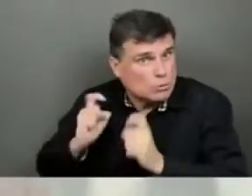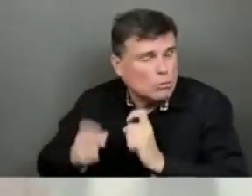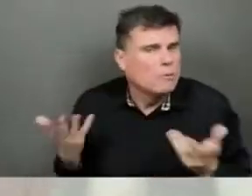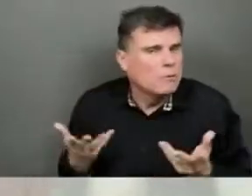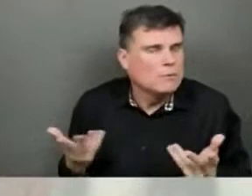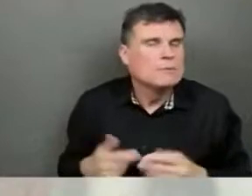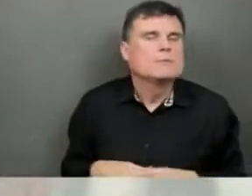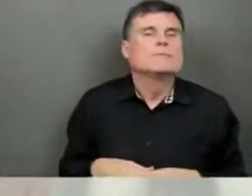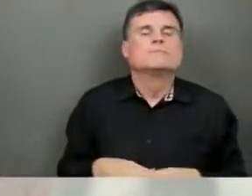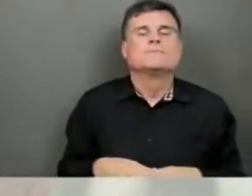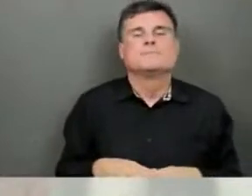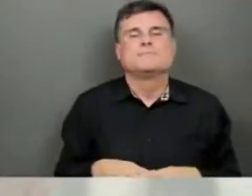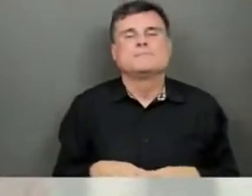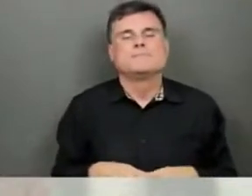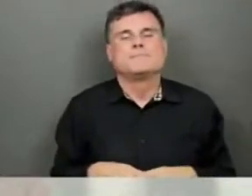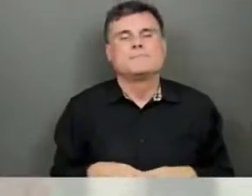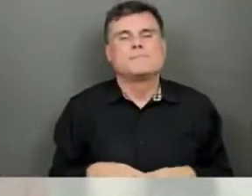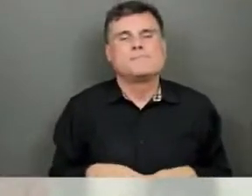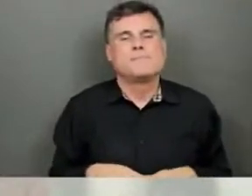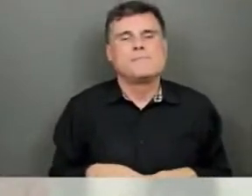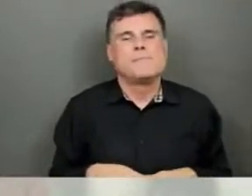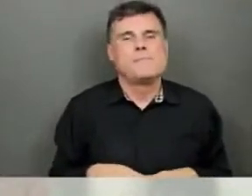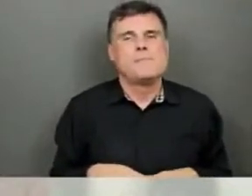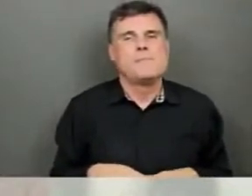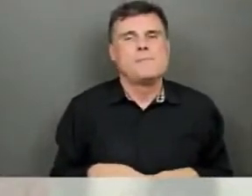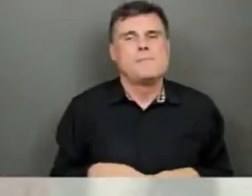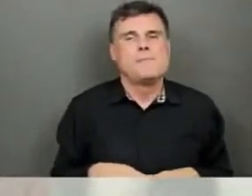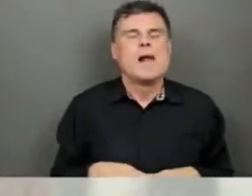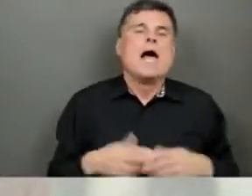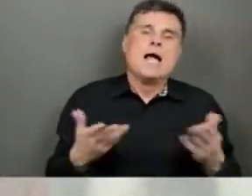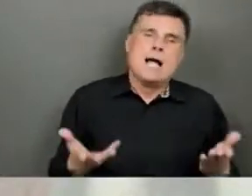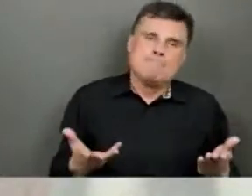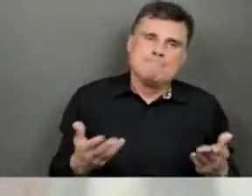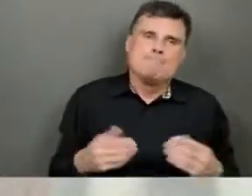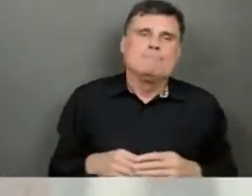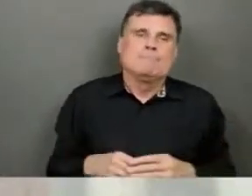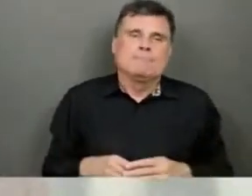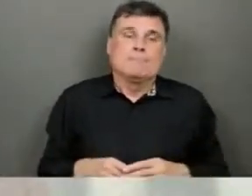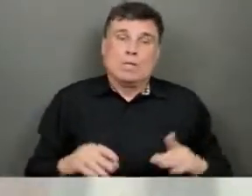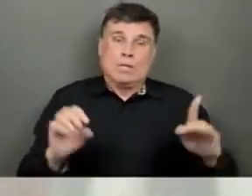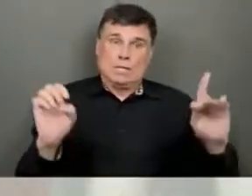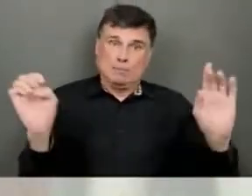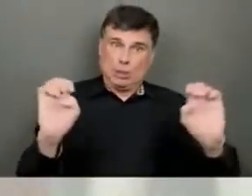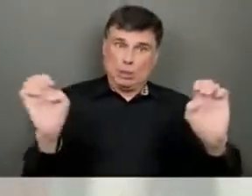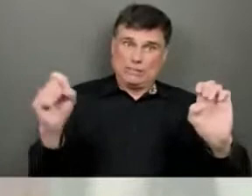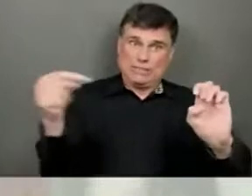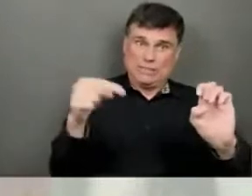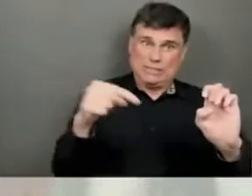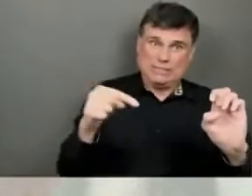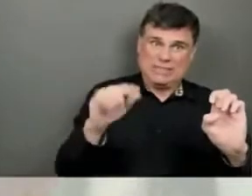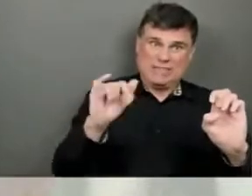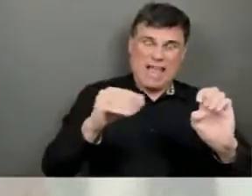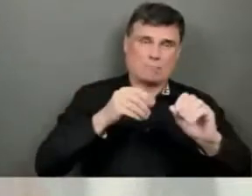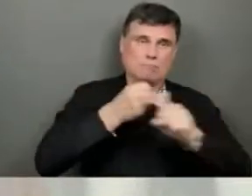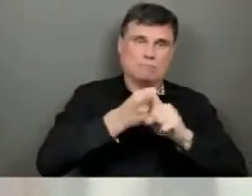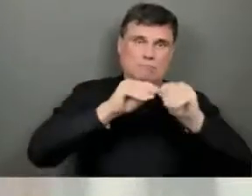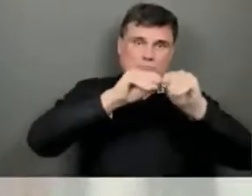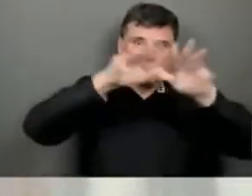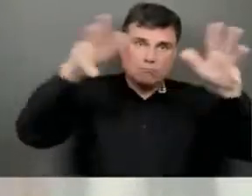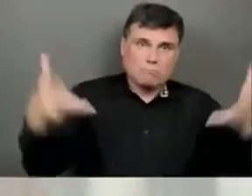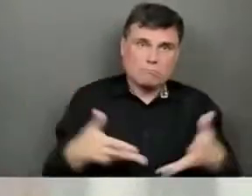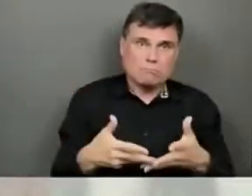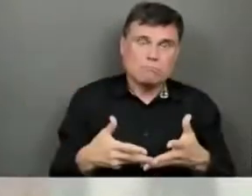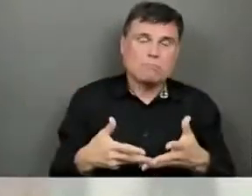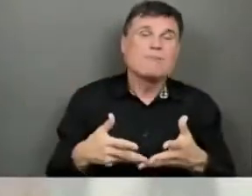When the pandemic phase and the emergency phase of the pandemic is over, and I think probably as we head into the summer, unless things